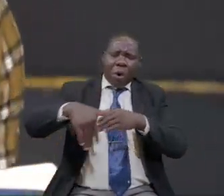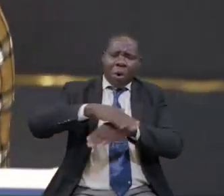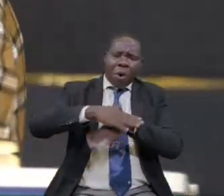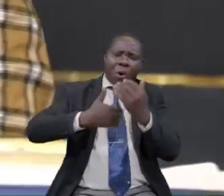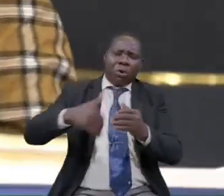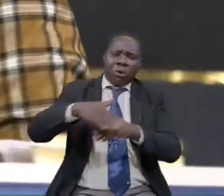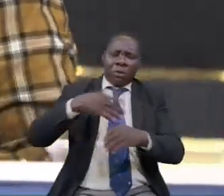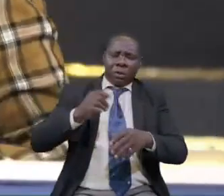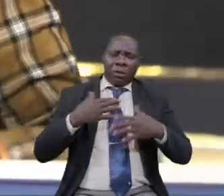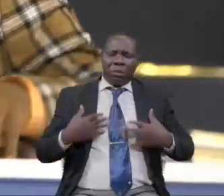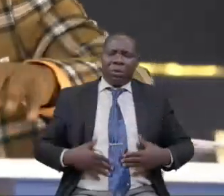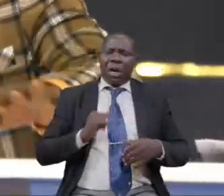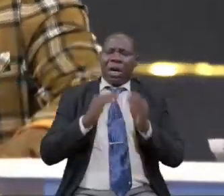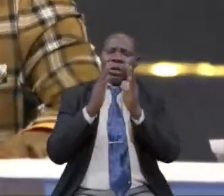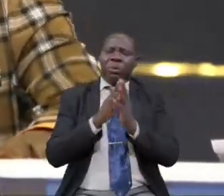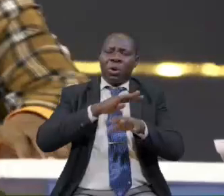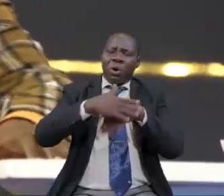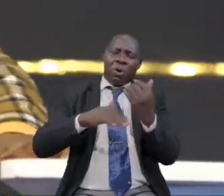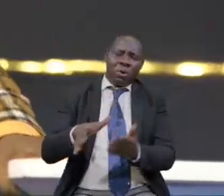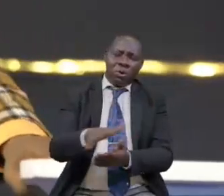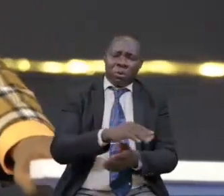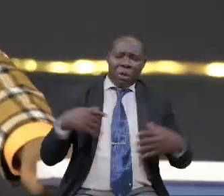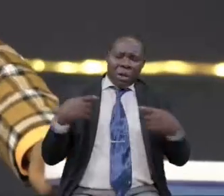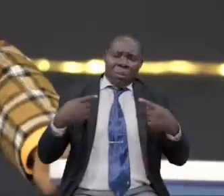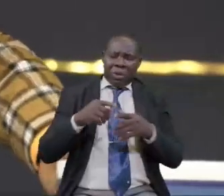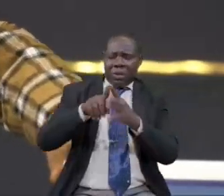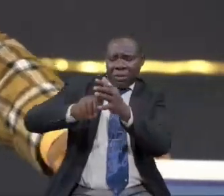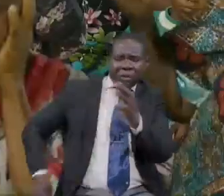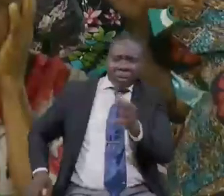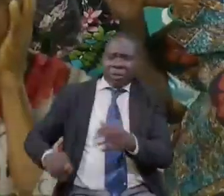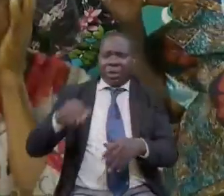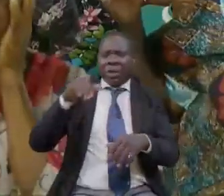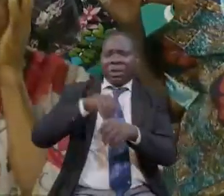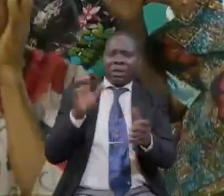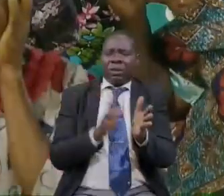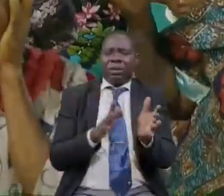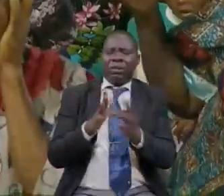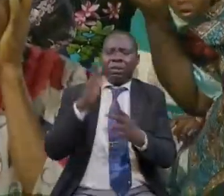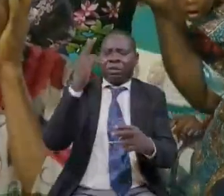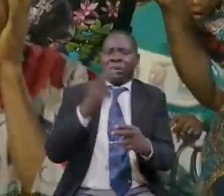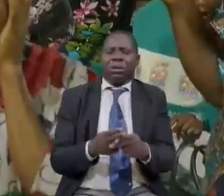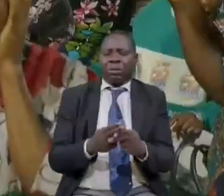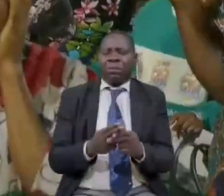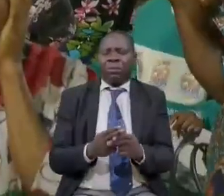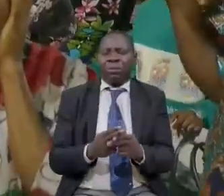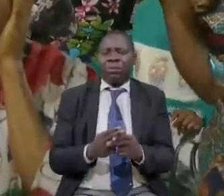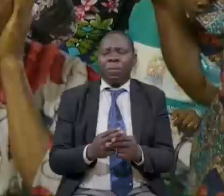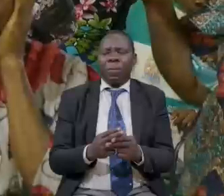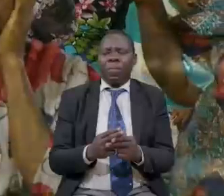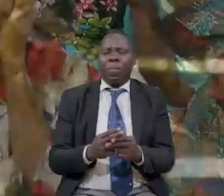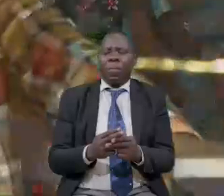pains vanish away right now in Jesus' name. With that